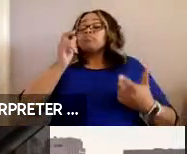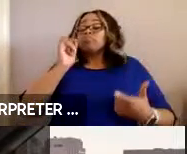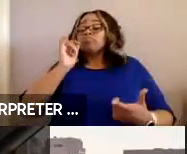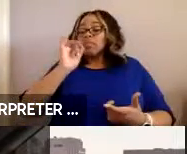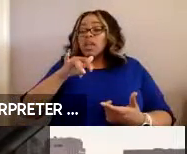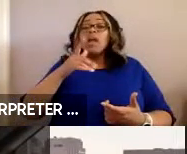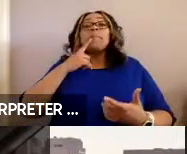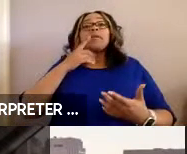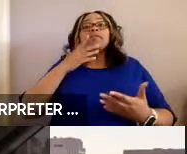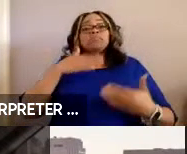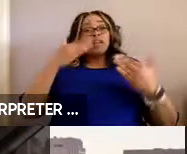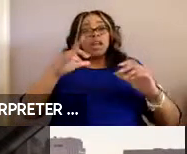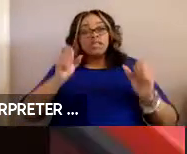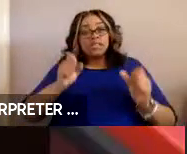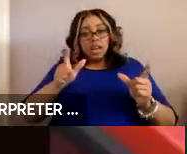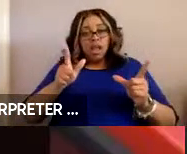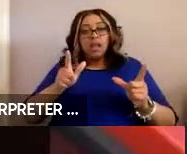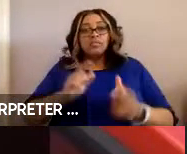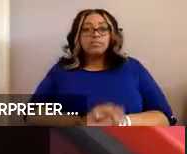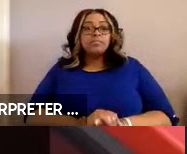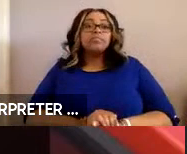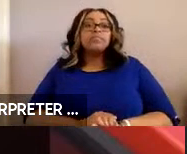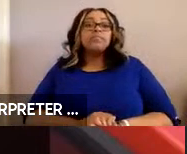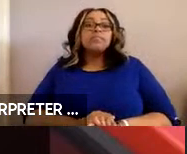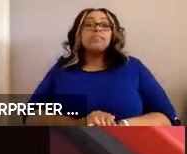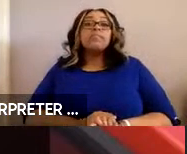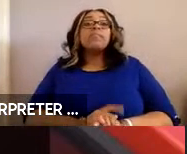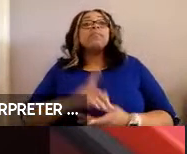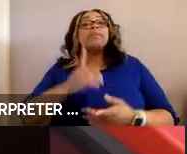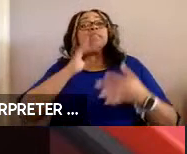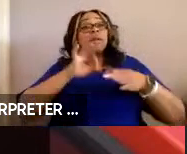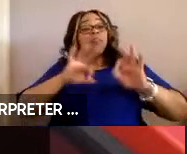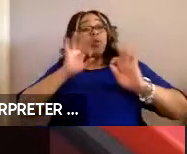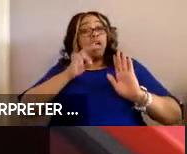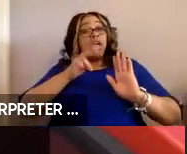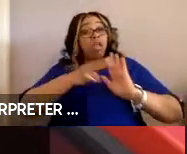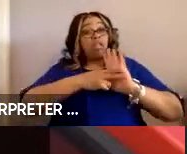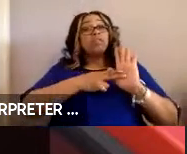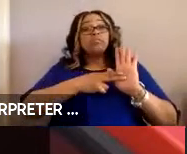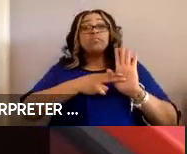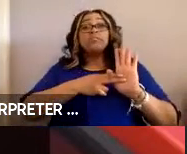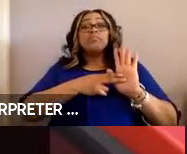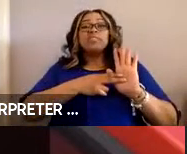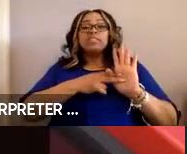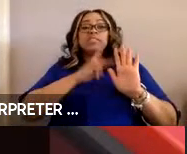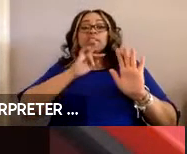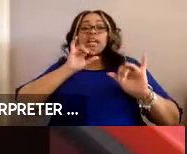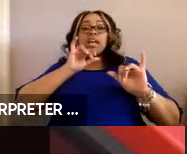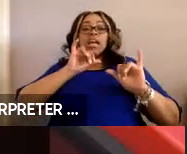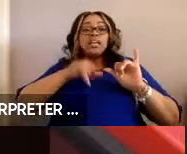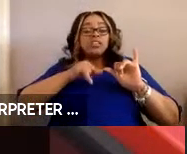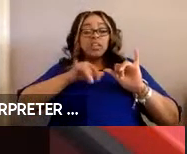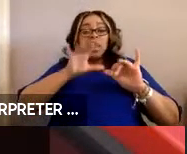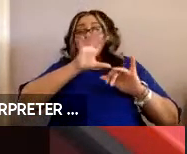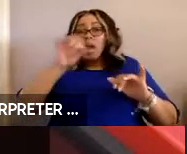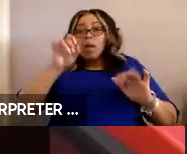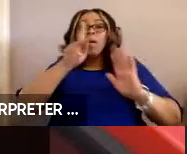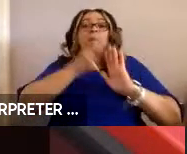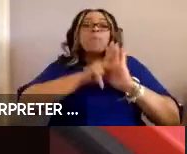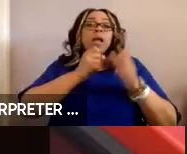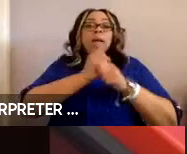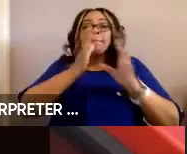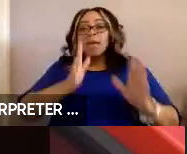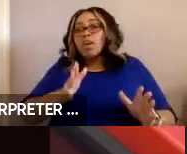but next slide. It's important to highlight to engineering companies and